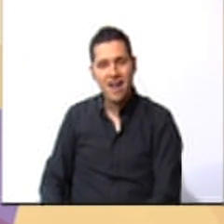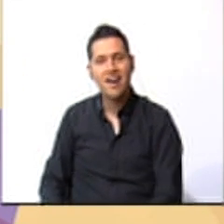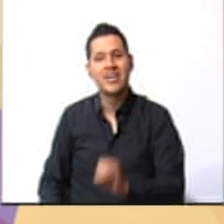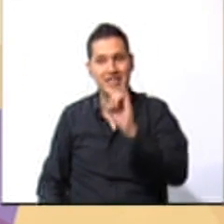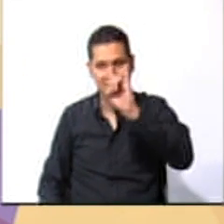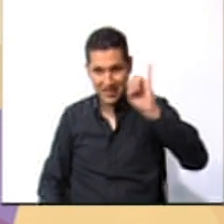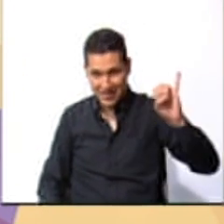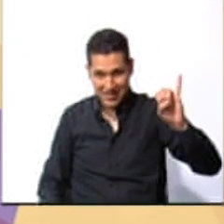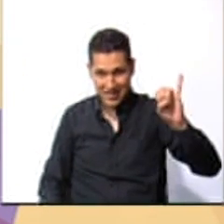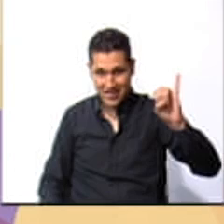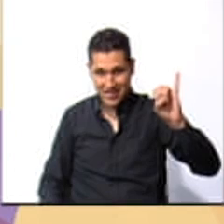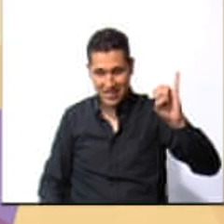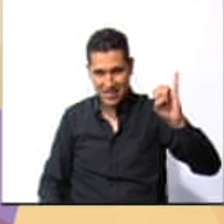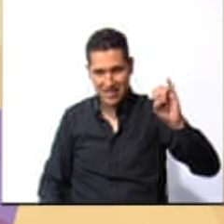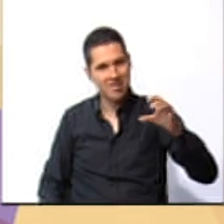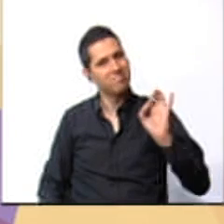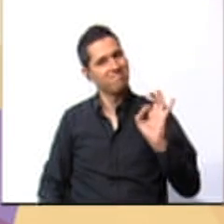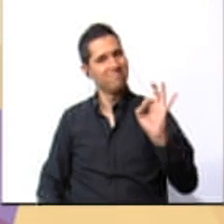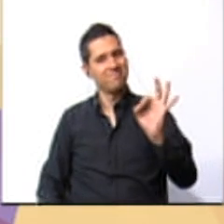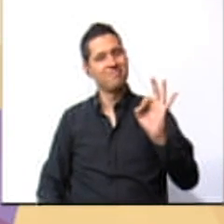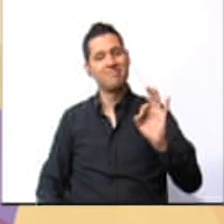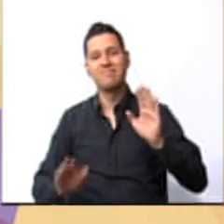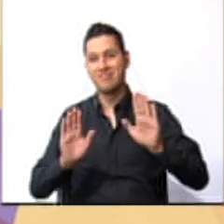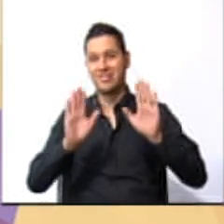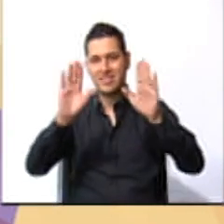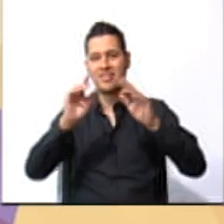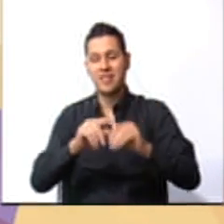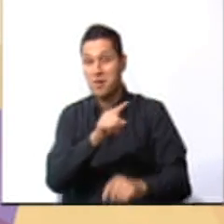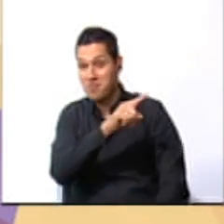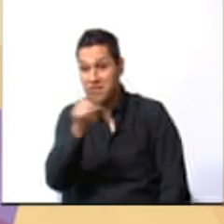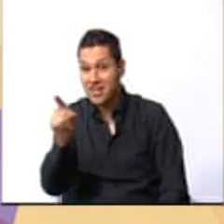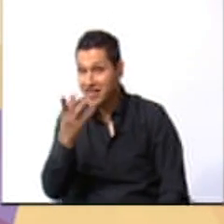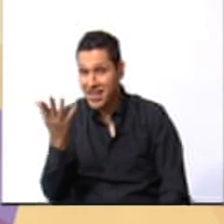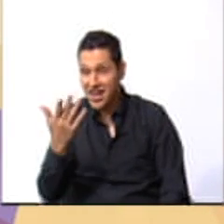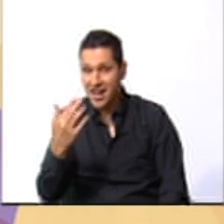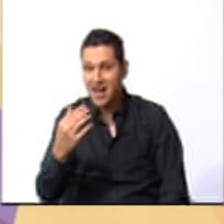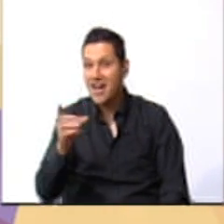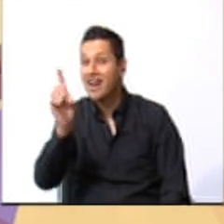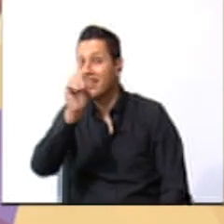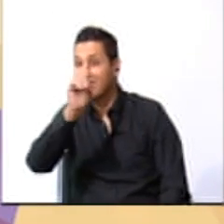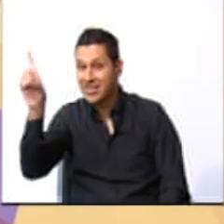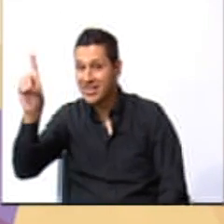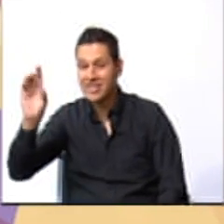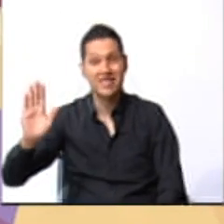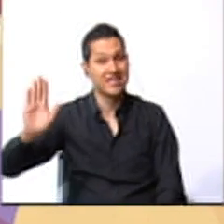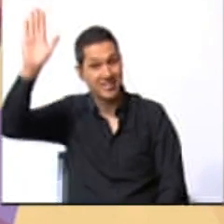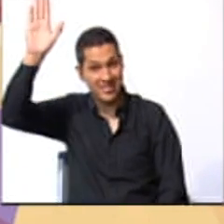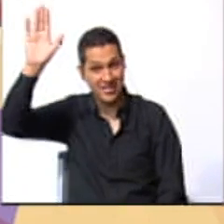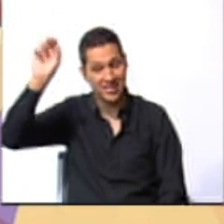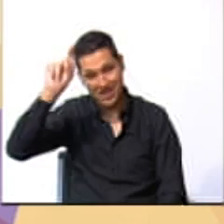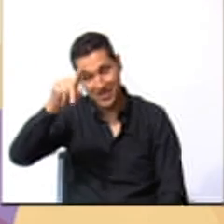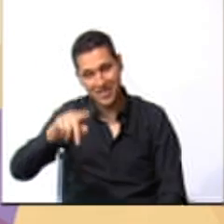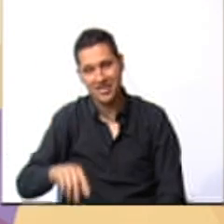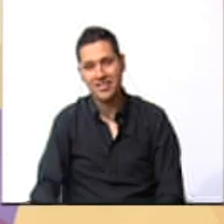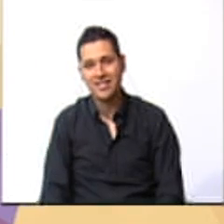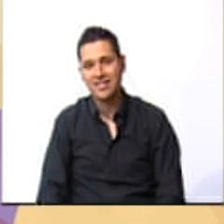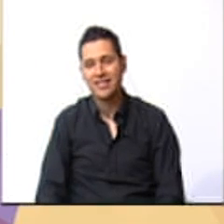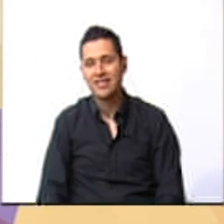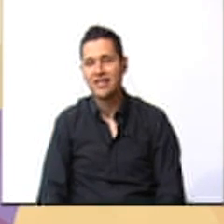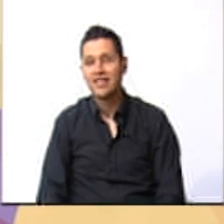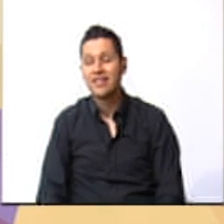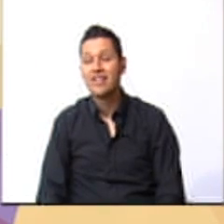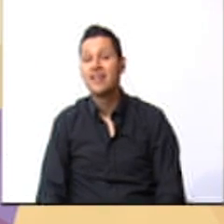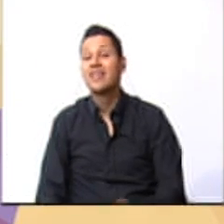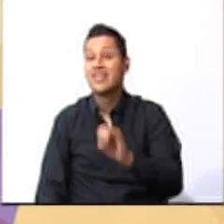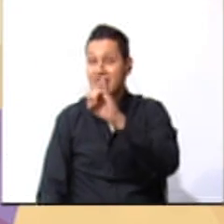left, this one. Very good. What about you? Your right hand, right. And your